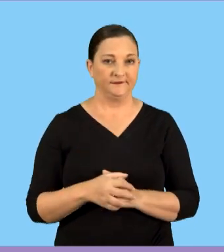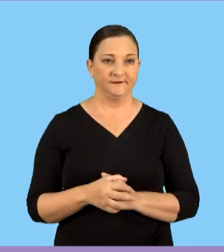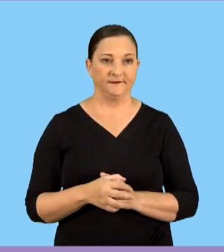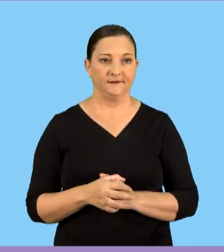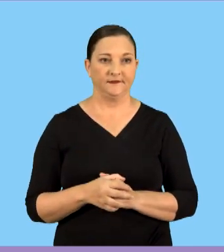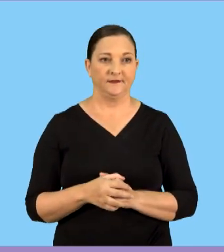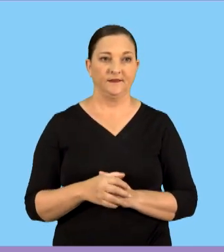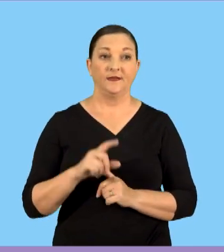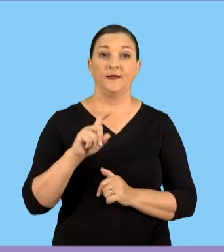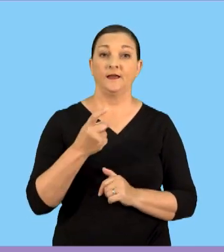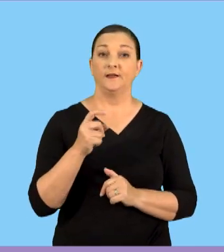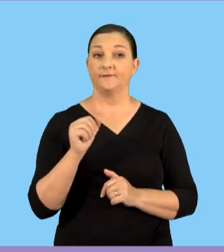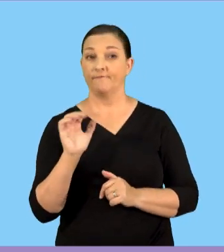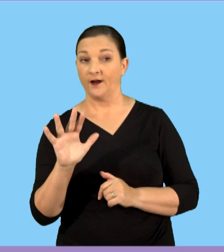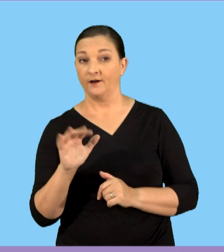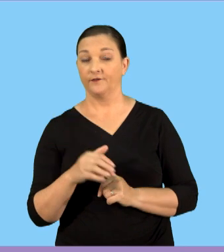the x